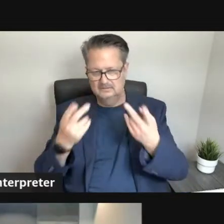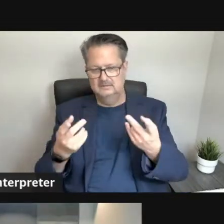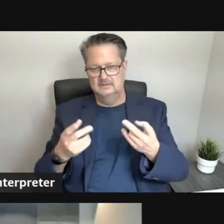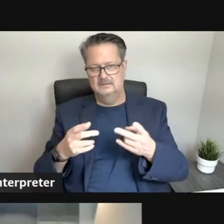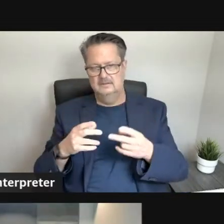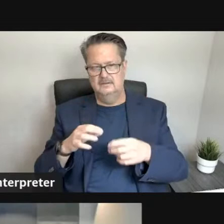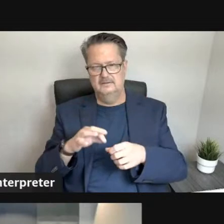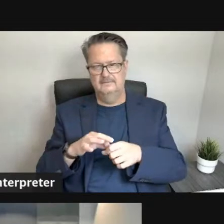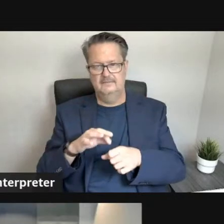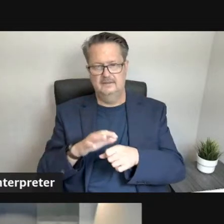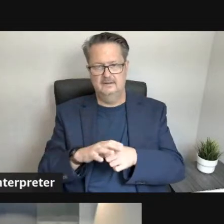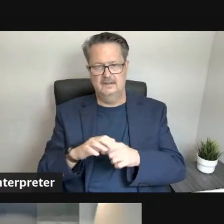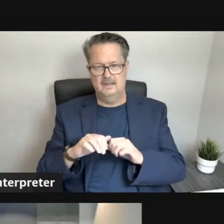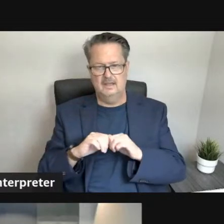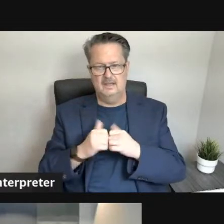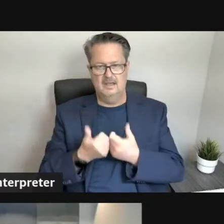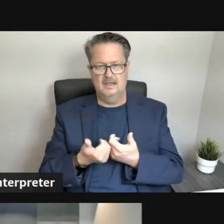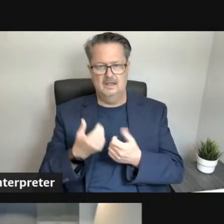EKS.